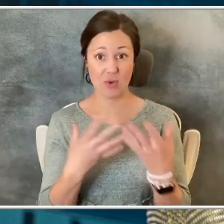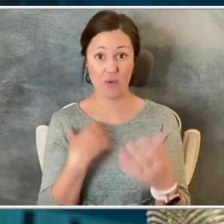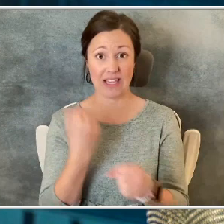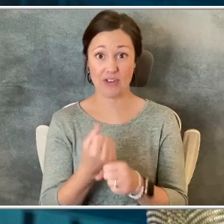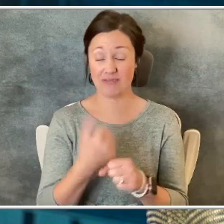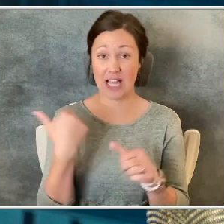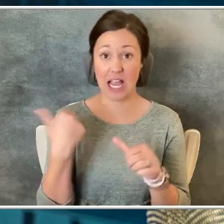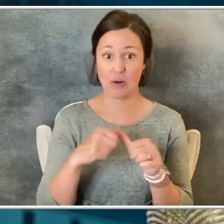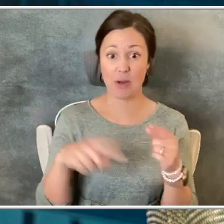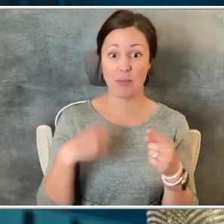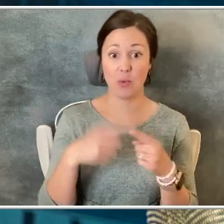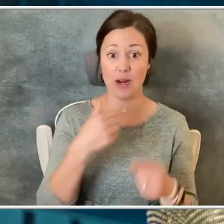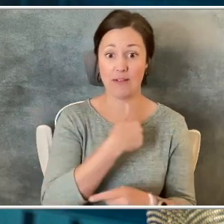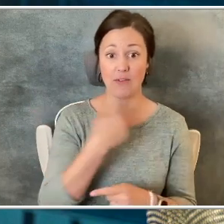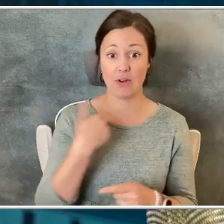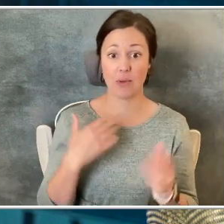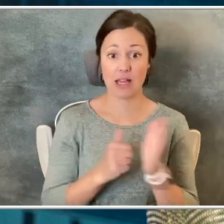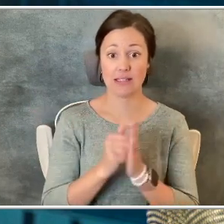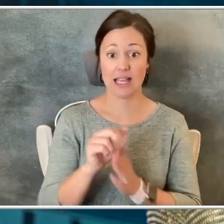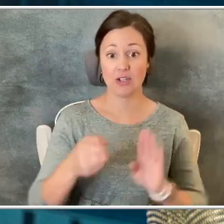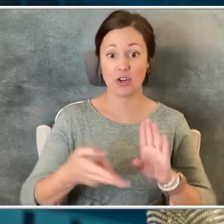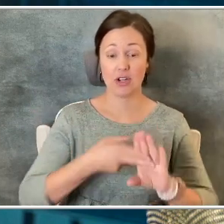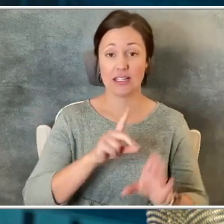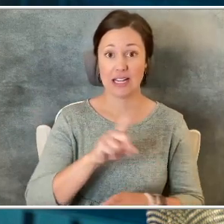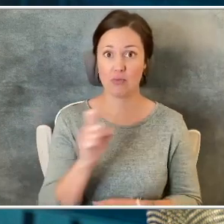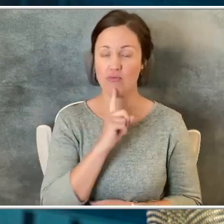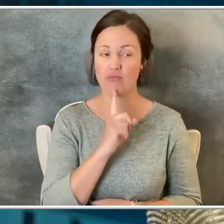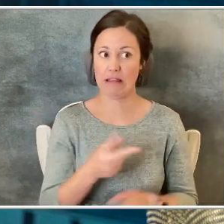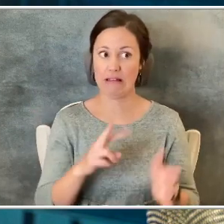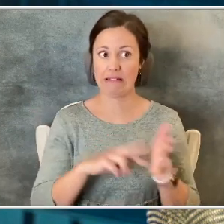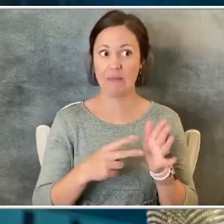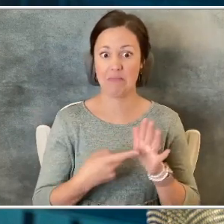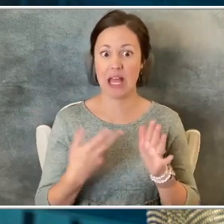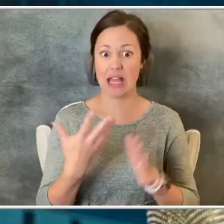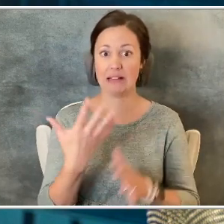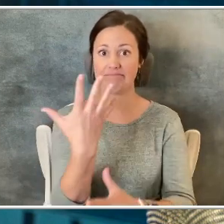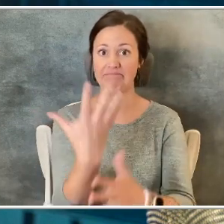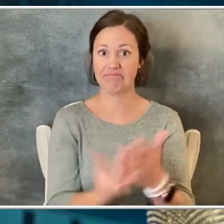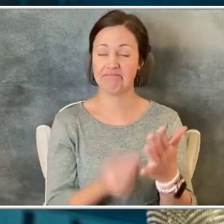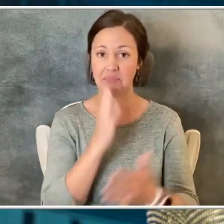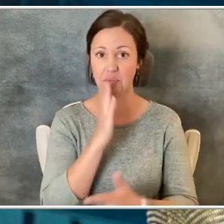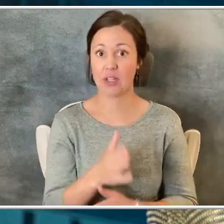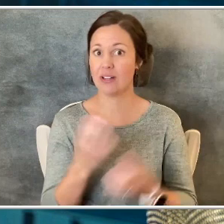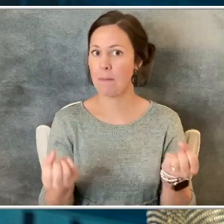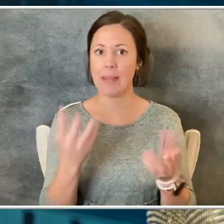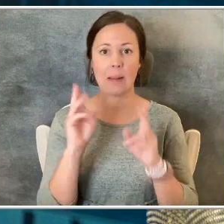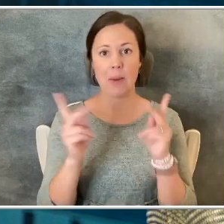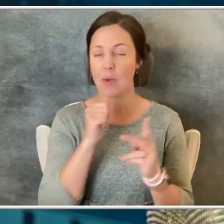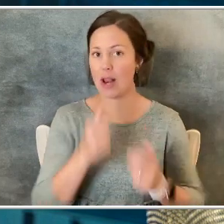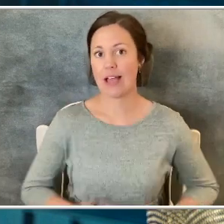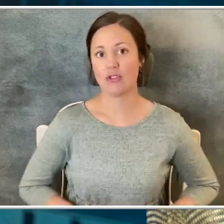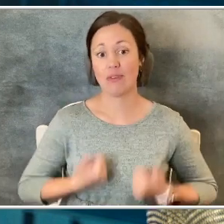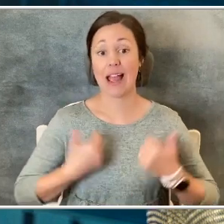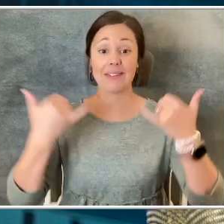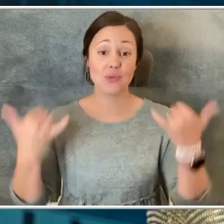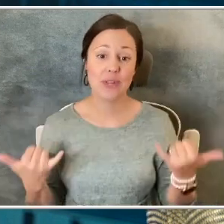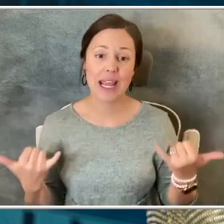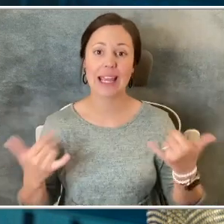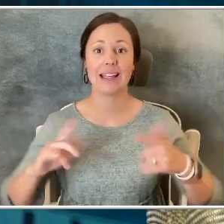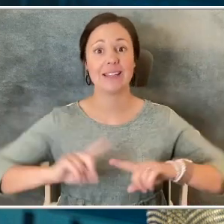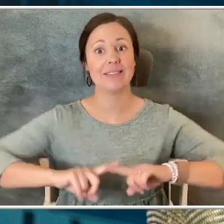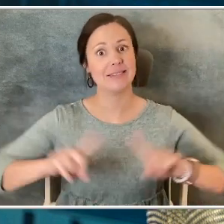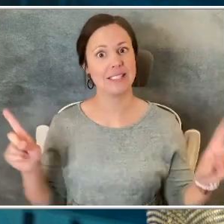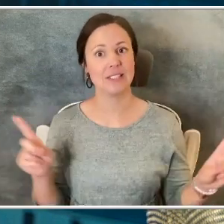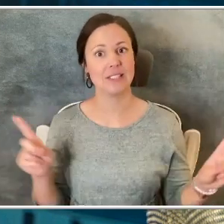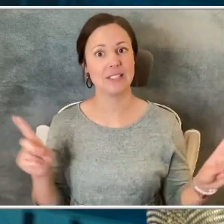a terrible diagnosis, and so many patients didn't survive. And today it's a whole new ball game. And I